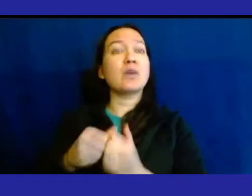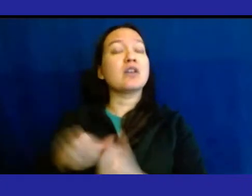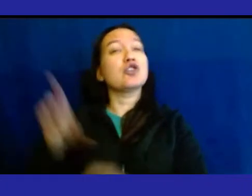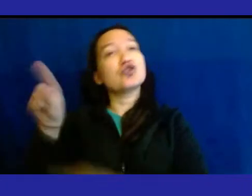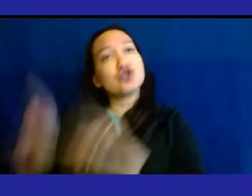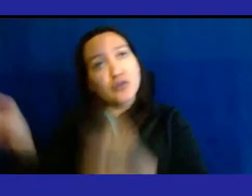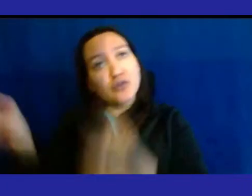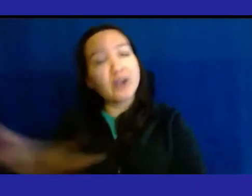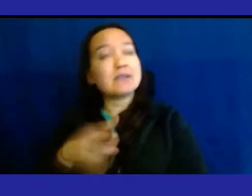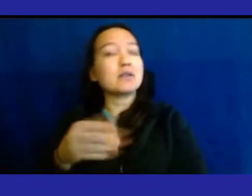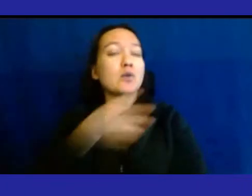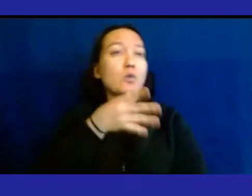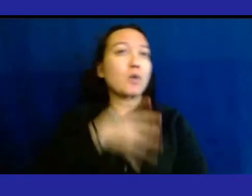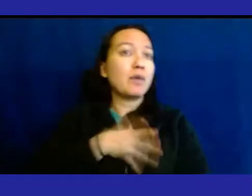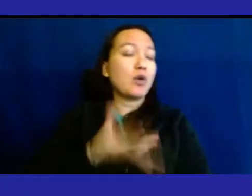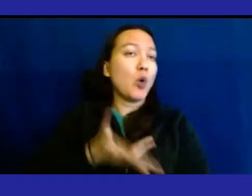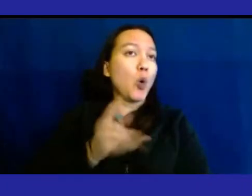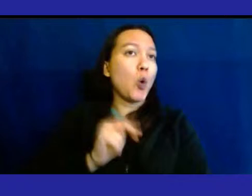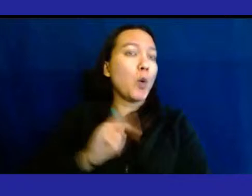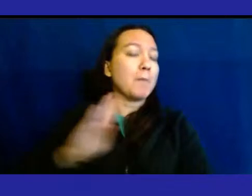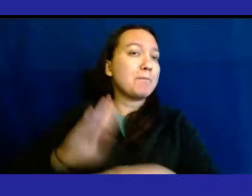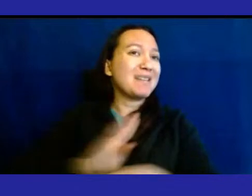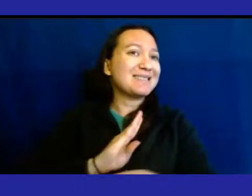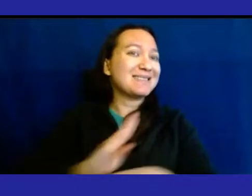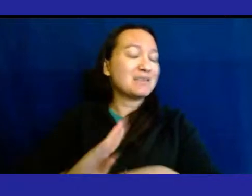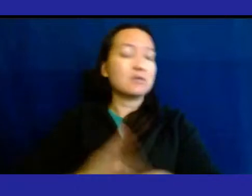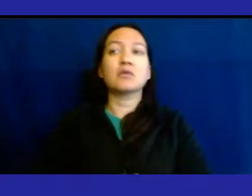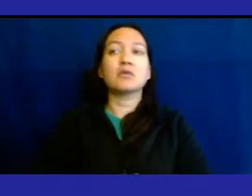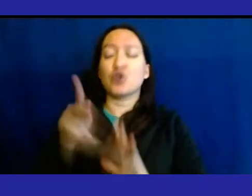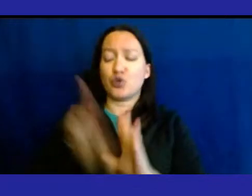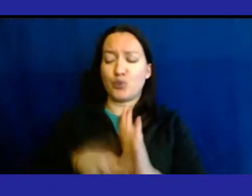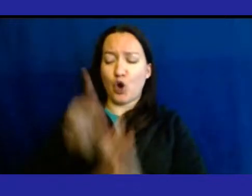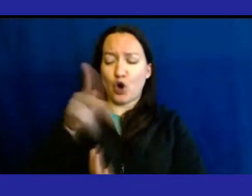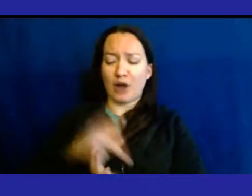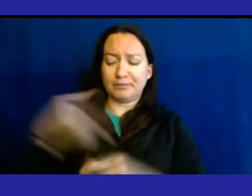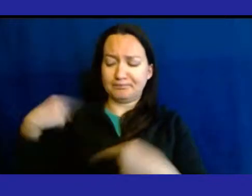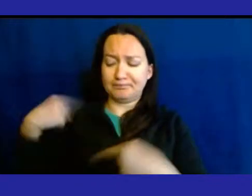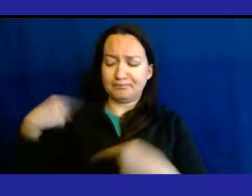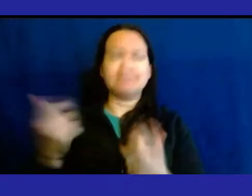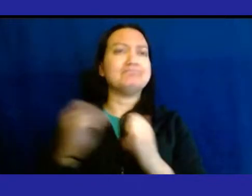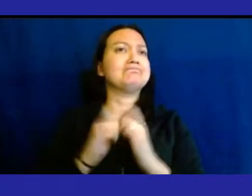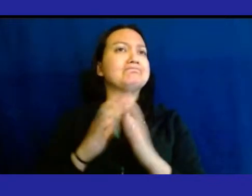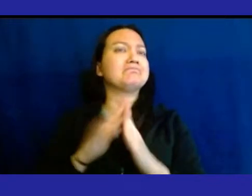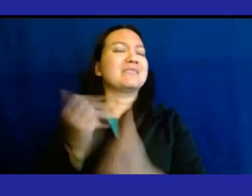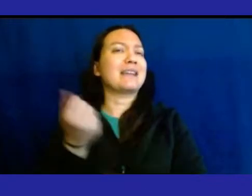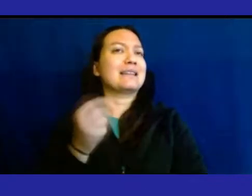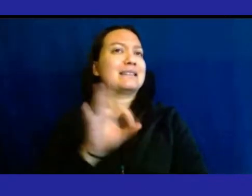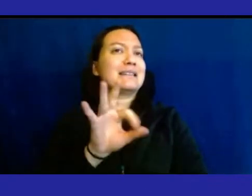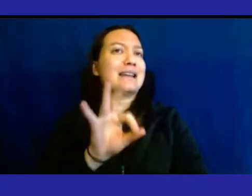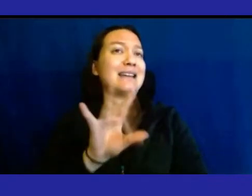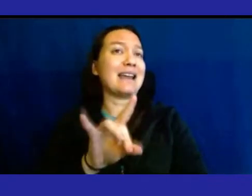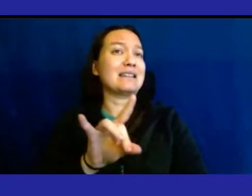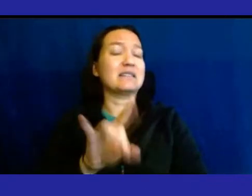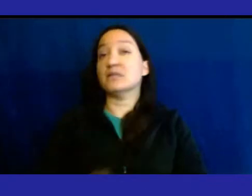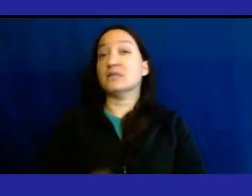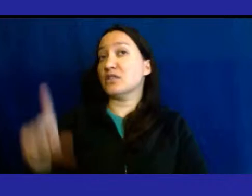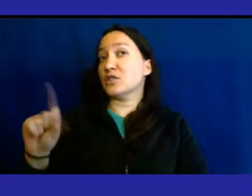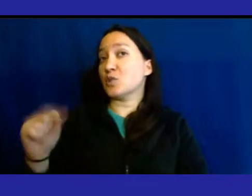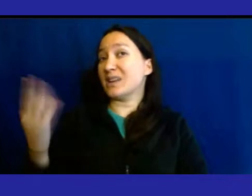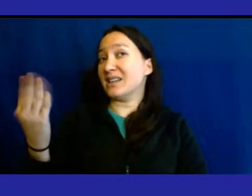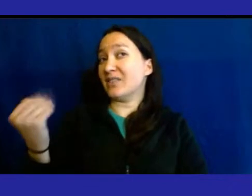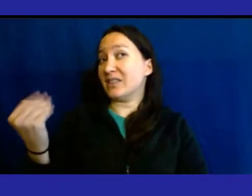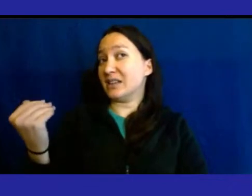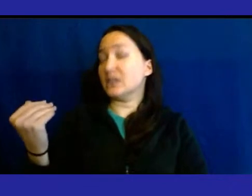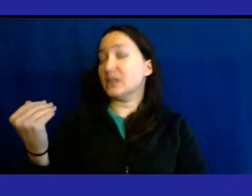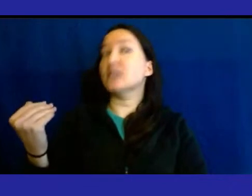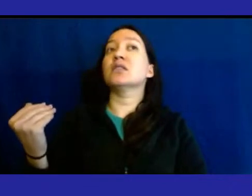businesses. We've had a program since 1998. In 2015, shortly after the centralization of